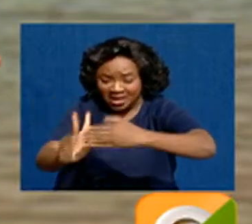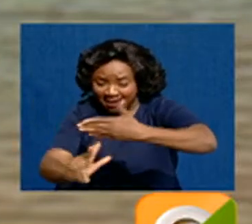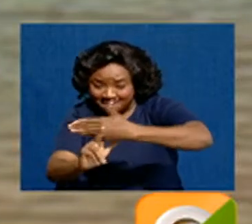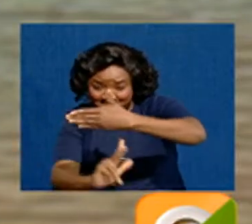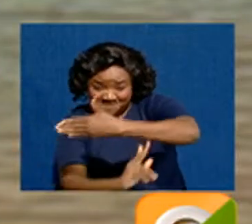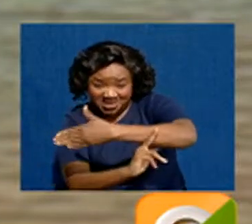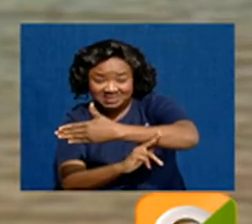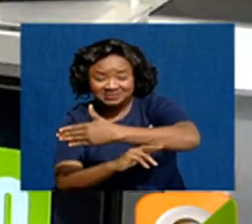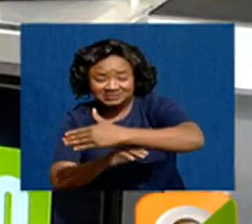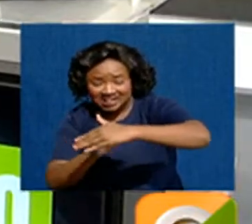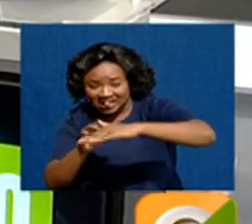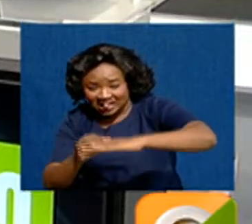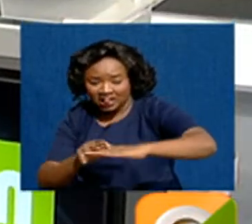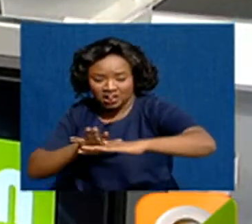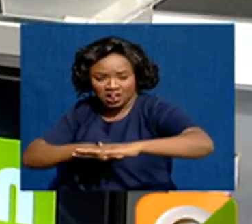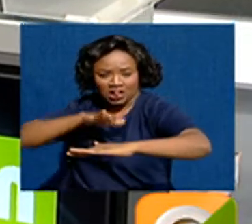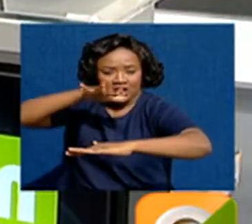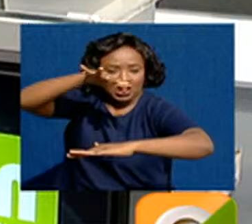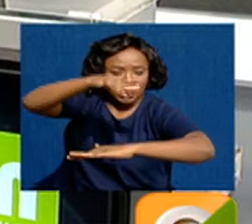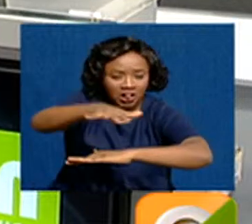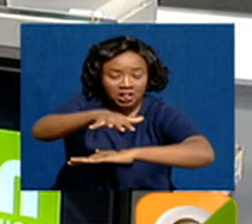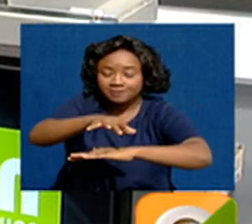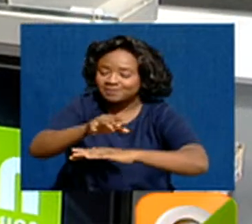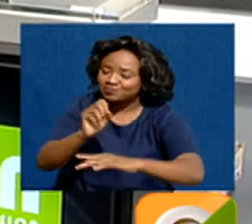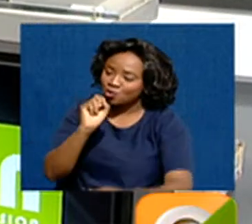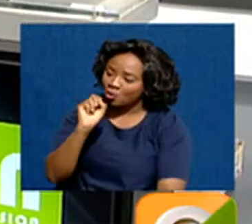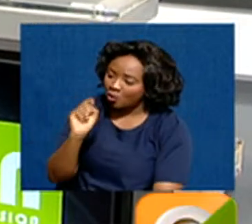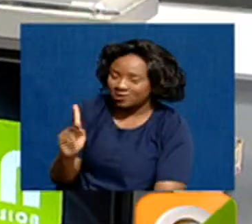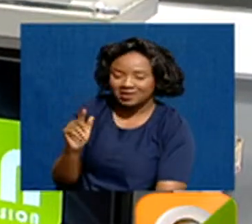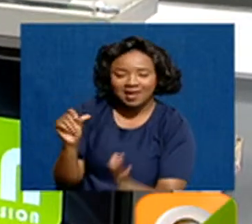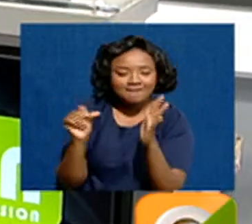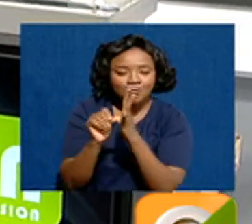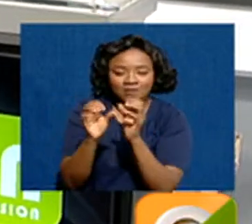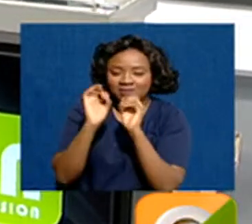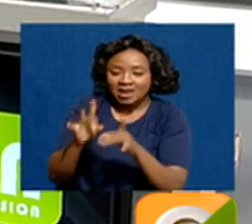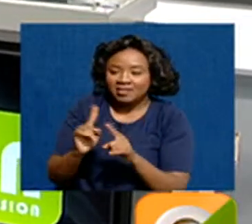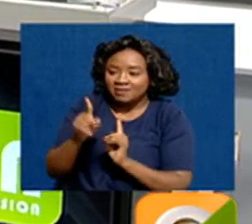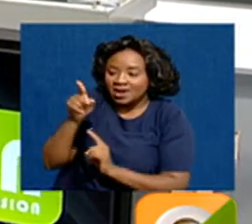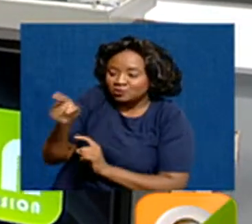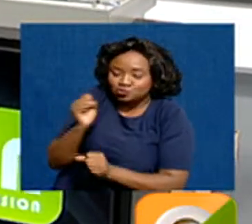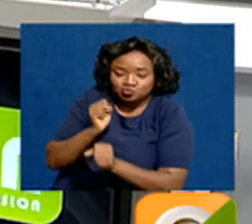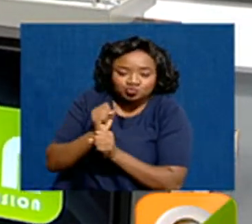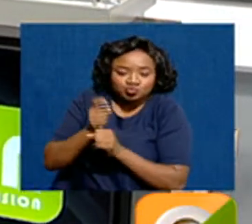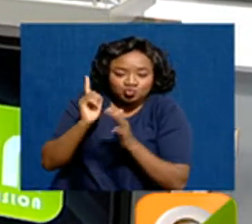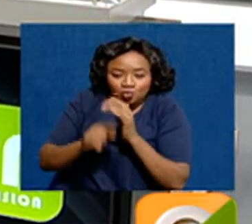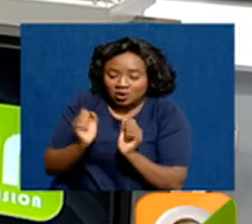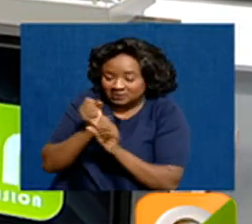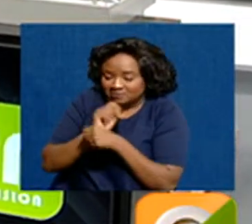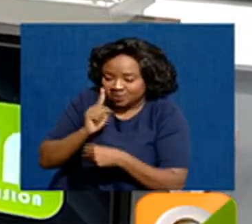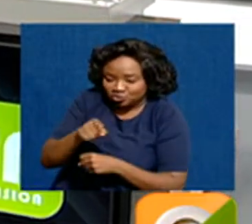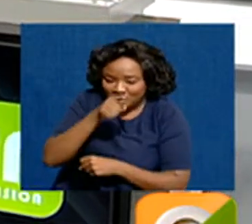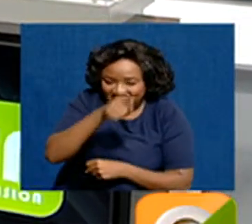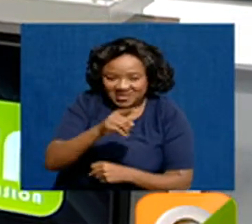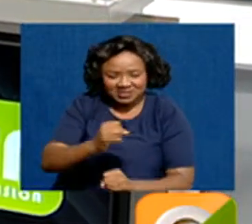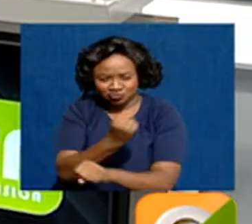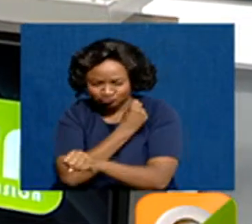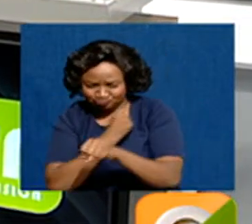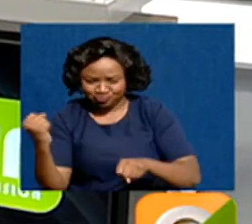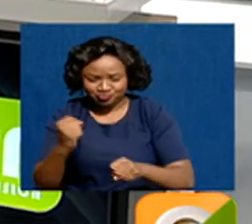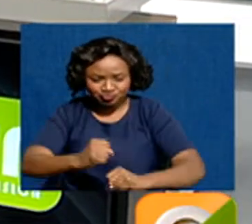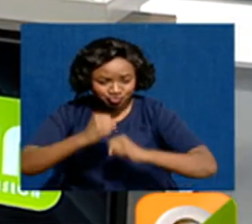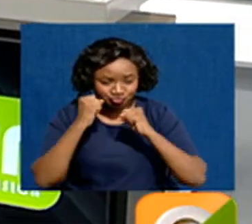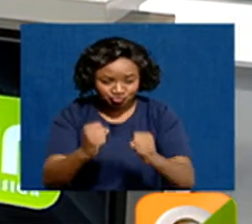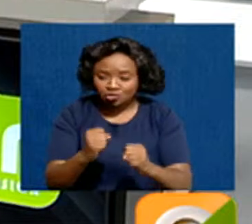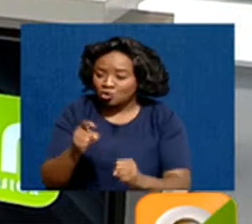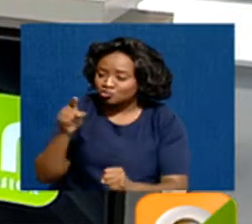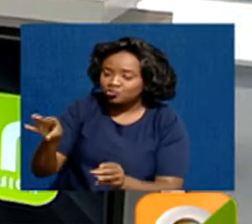My question is, how do you make it resilient? Because you know all of this. And Waziri, you are the one charged with giving and providing answers and solutions. That's where I'm going.